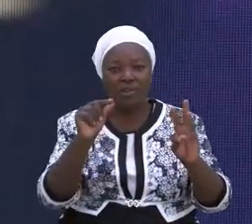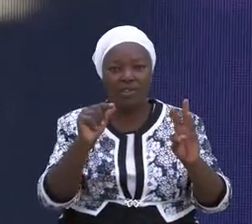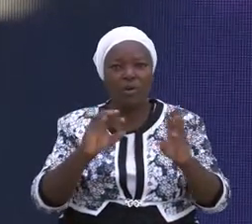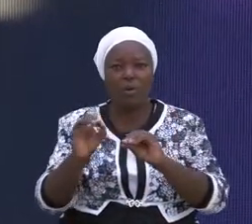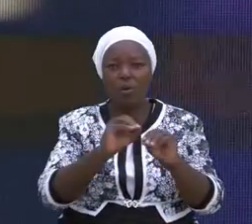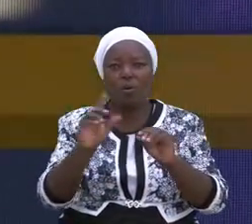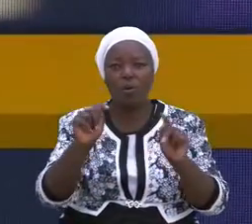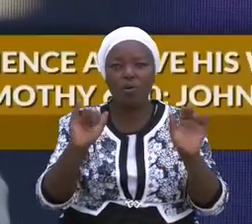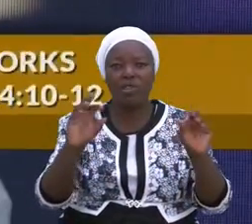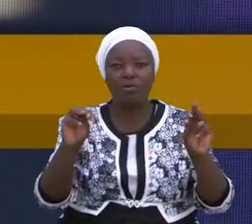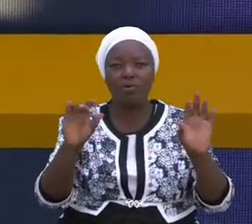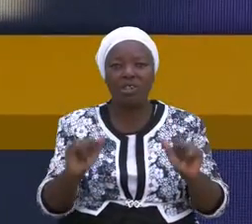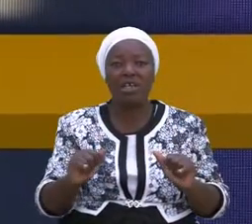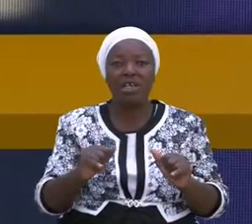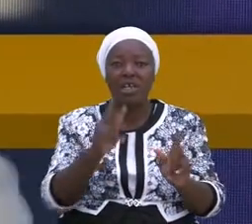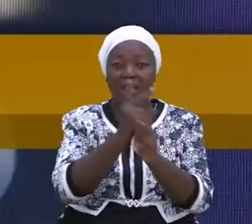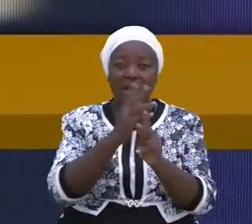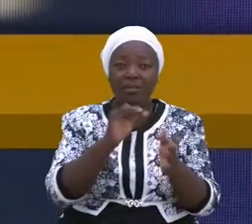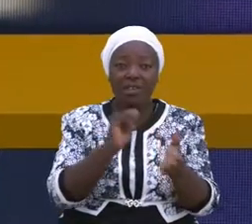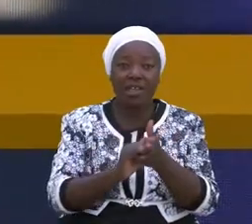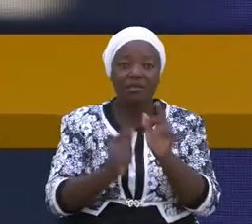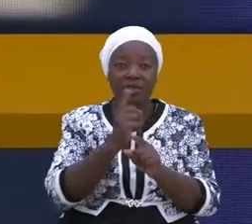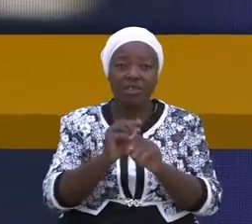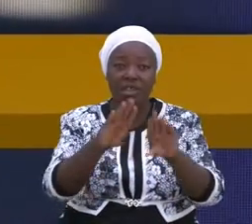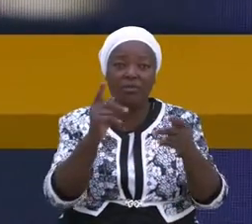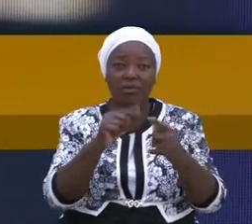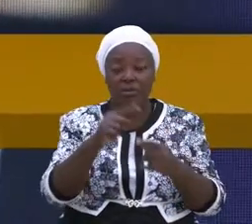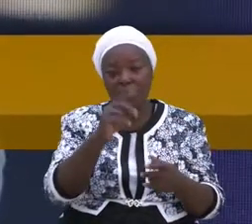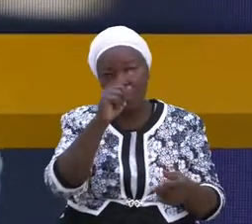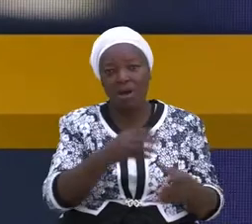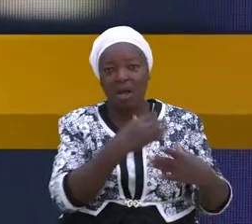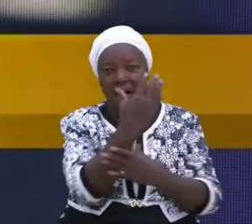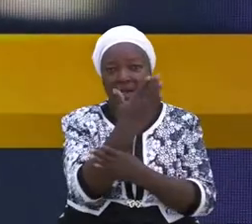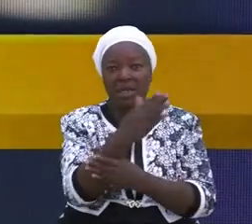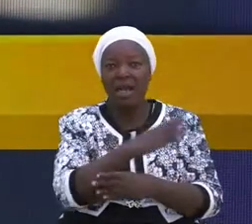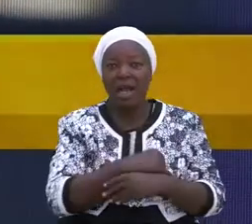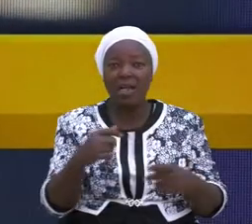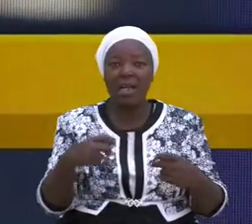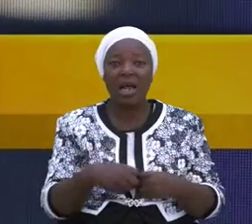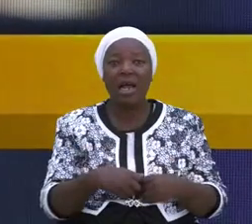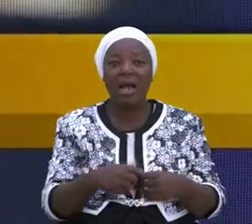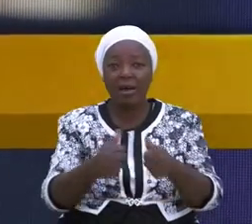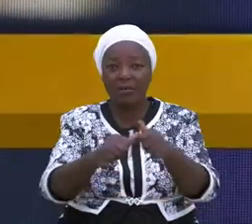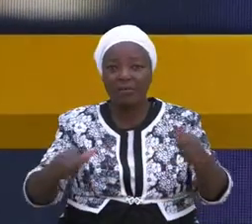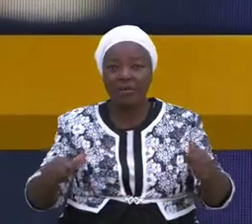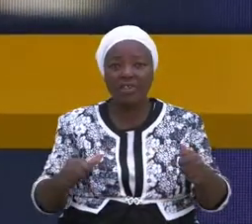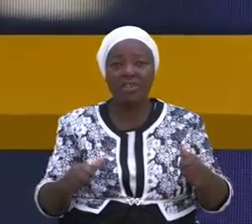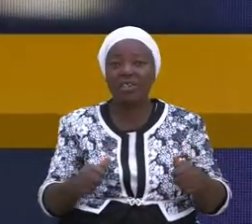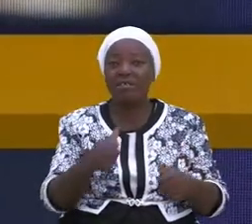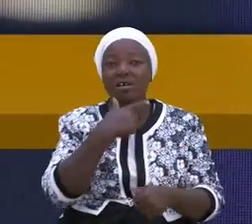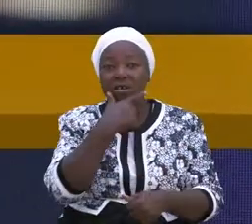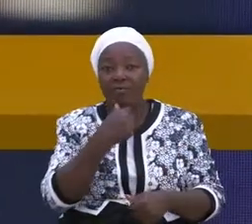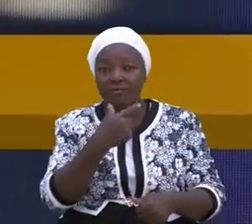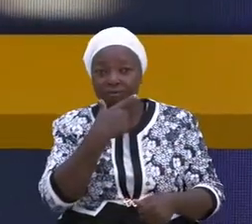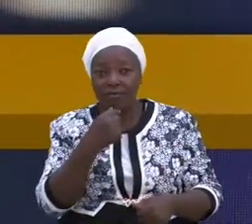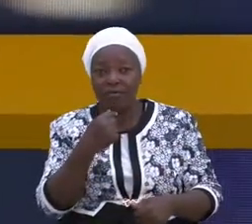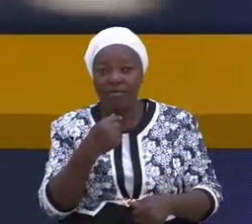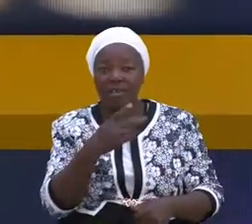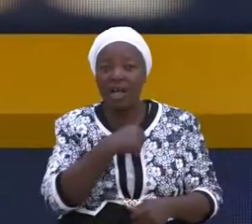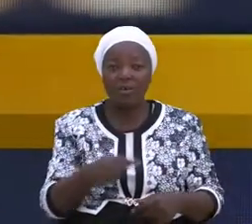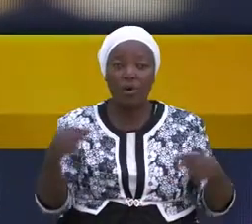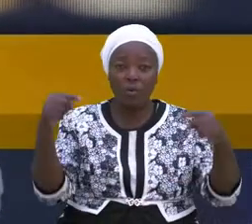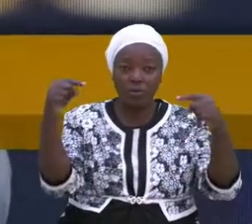which is committed to thy trust, avoiding profane and vain babblings and oppositions